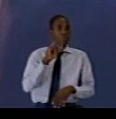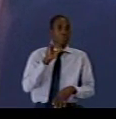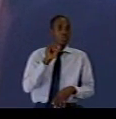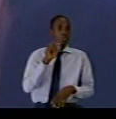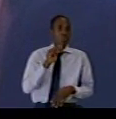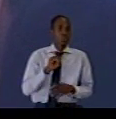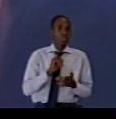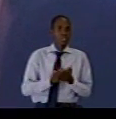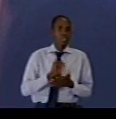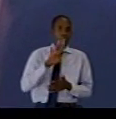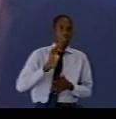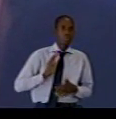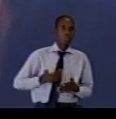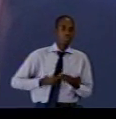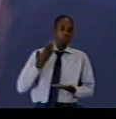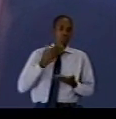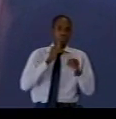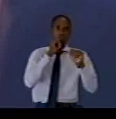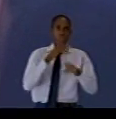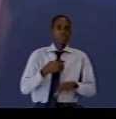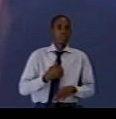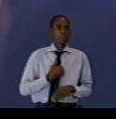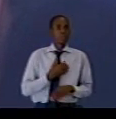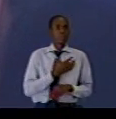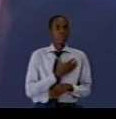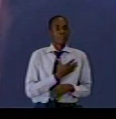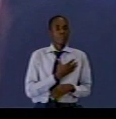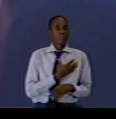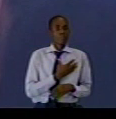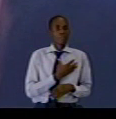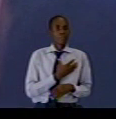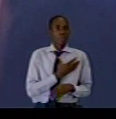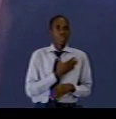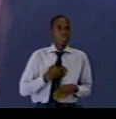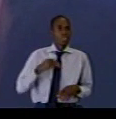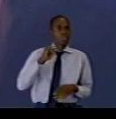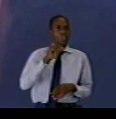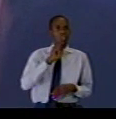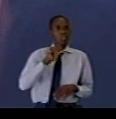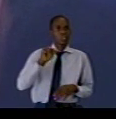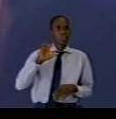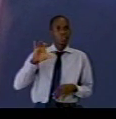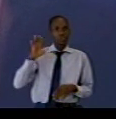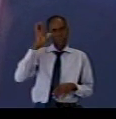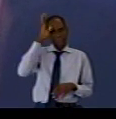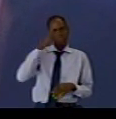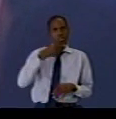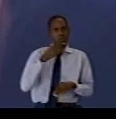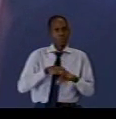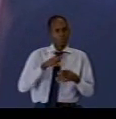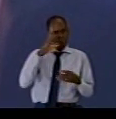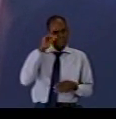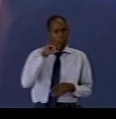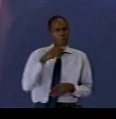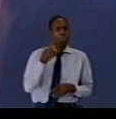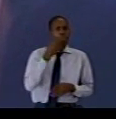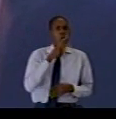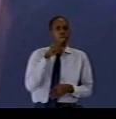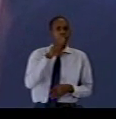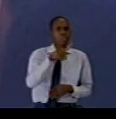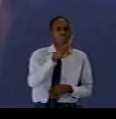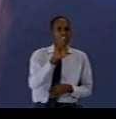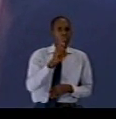that thy soul may bless me. And Isaac his father said unto him, Who art